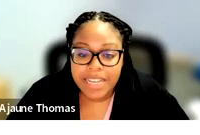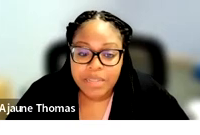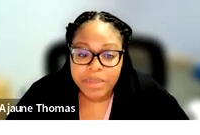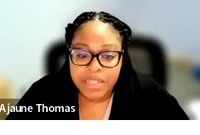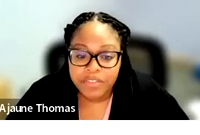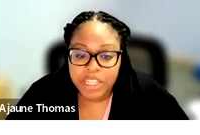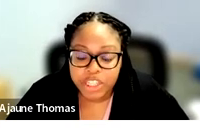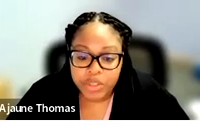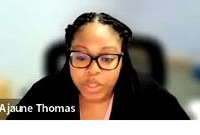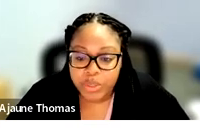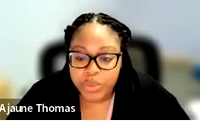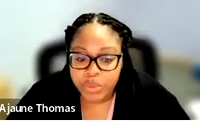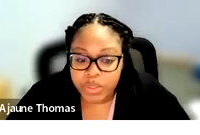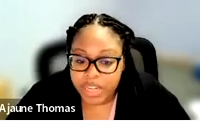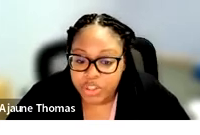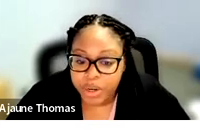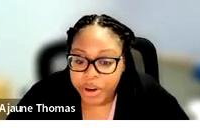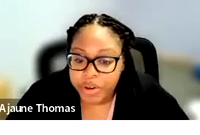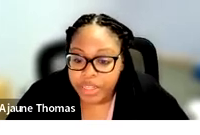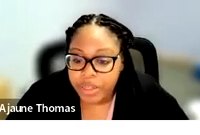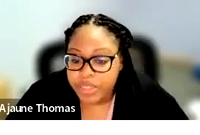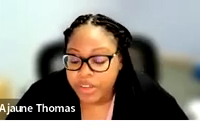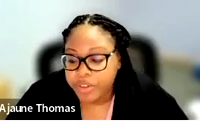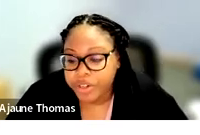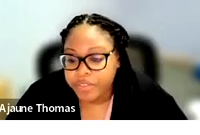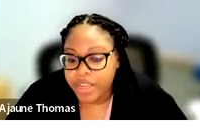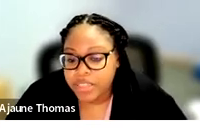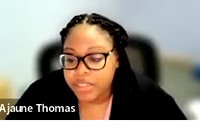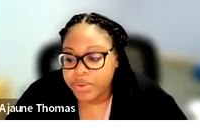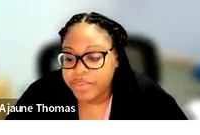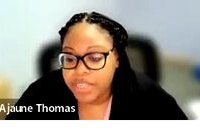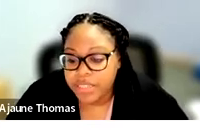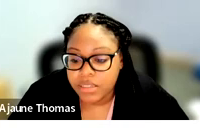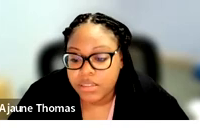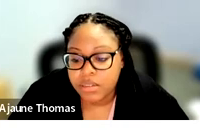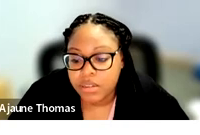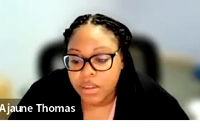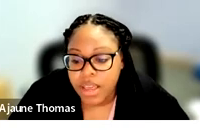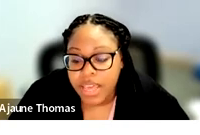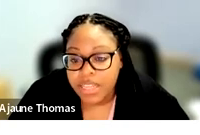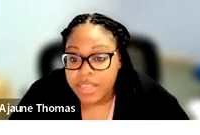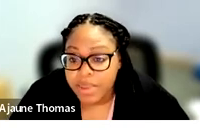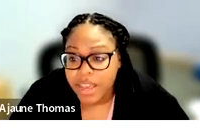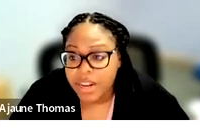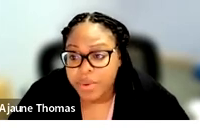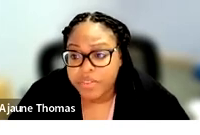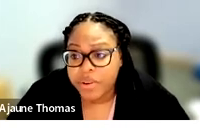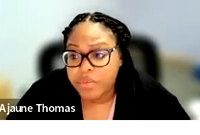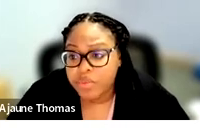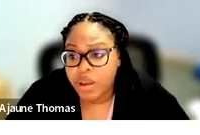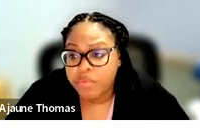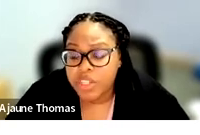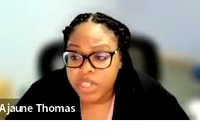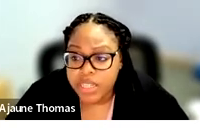any accessibility features or tools that you are currently using for your device or devices? And this can be anywhere